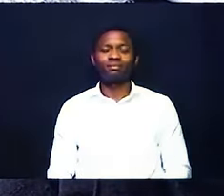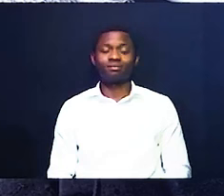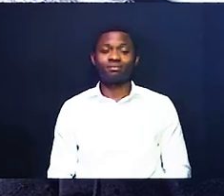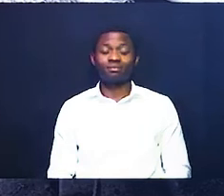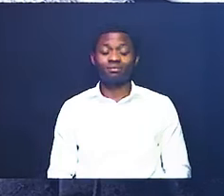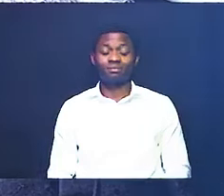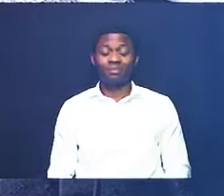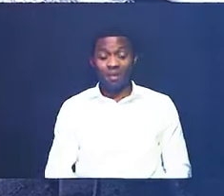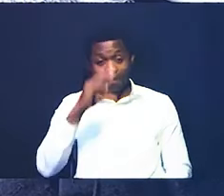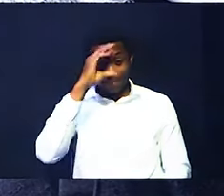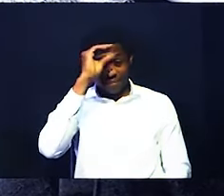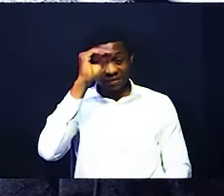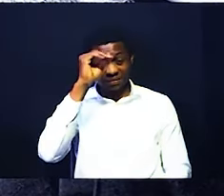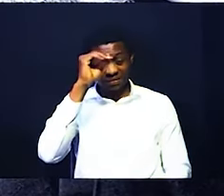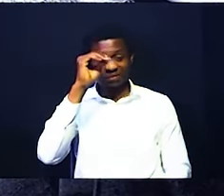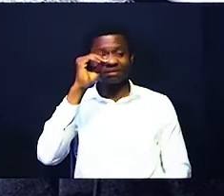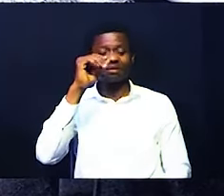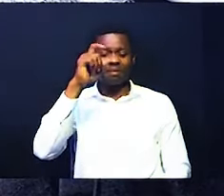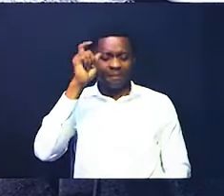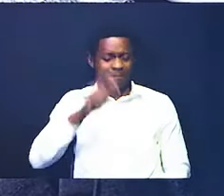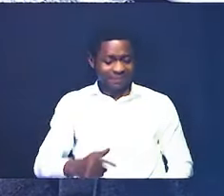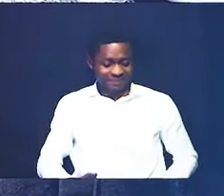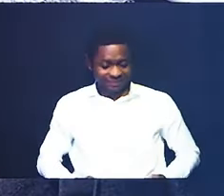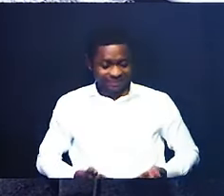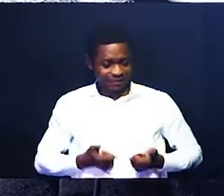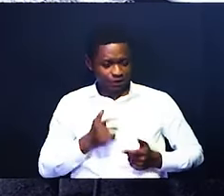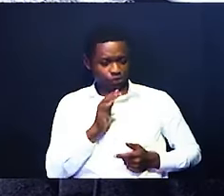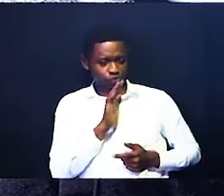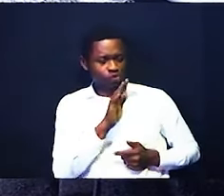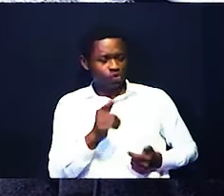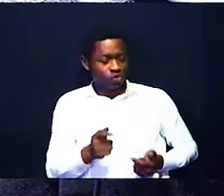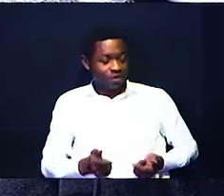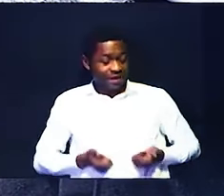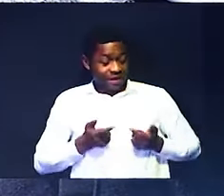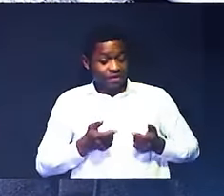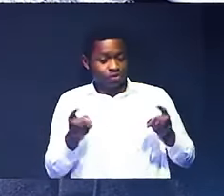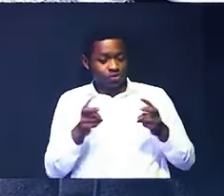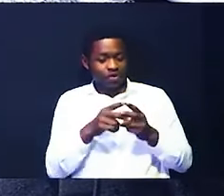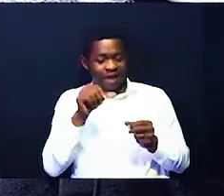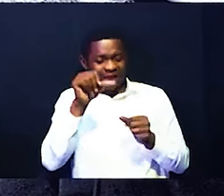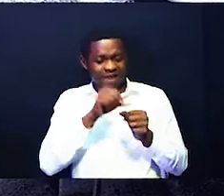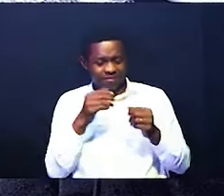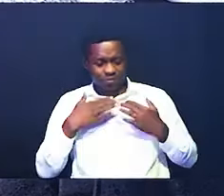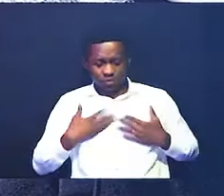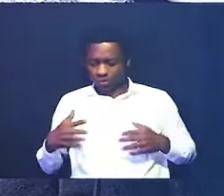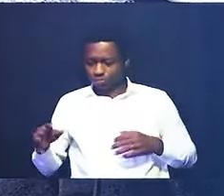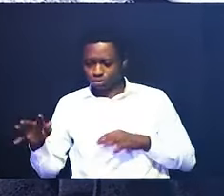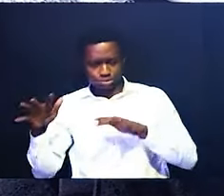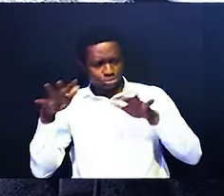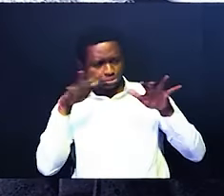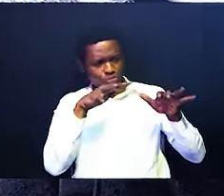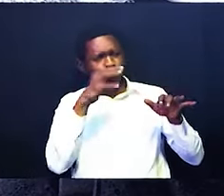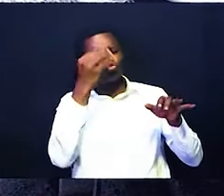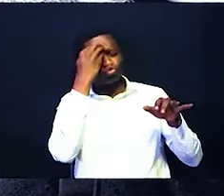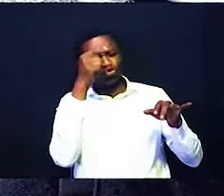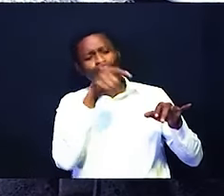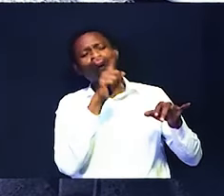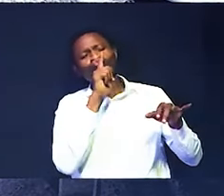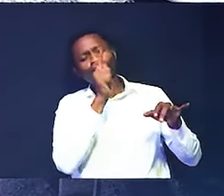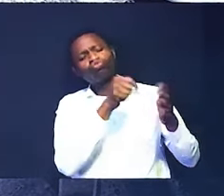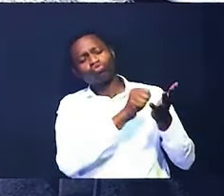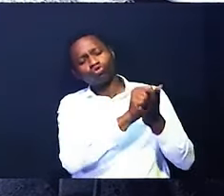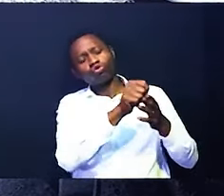ought to live. Oni pa bra bo nyina mu no. So that everybody knows he is a Christian. Se ni pe nyina hu nu se oyi Christo